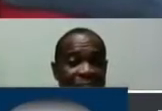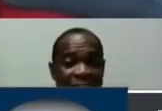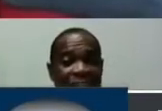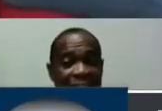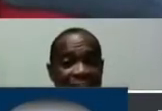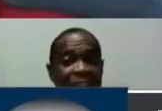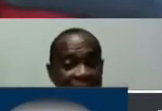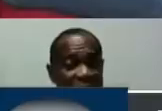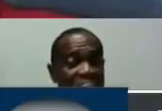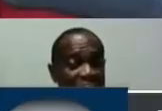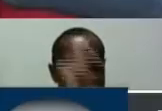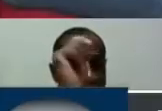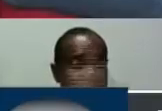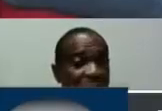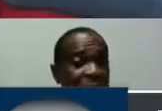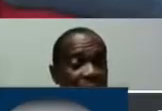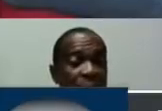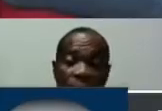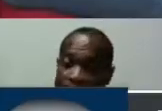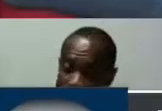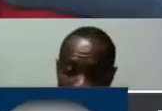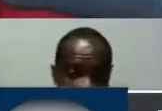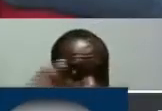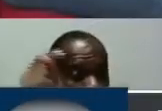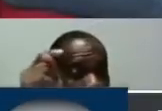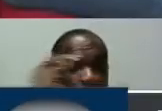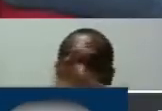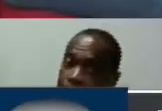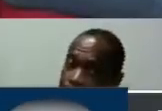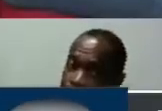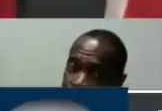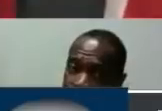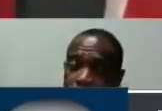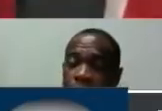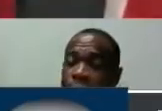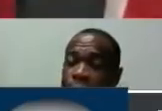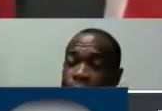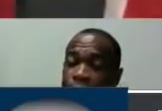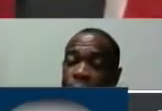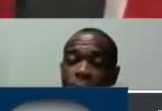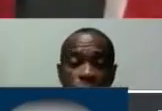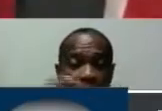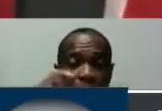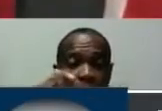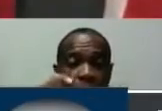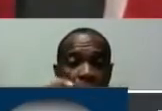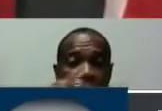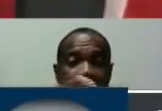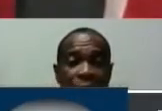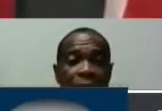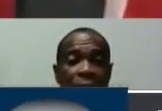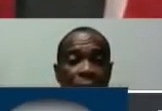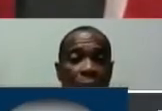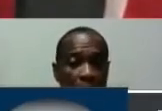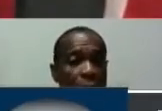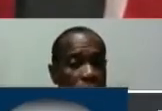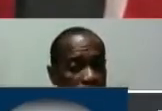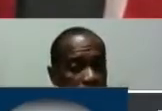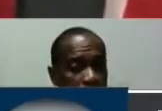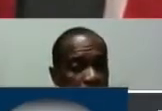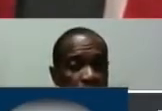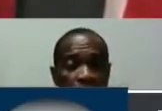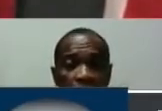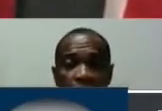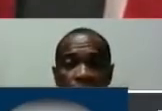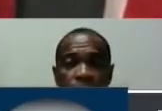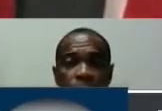Tobago. I remained in Tobago and I was cared for by the Tobago Regional Health Authority. And I